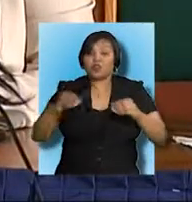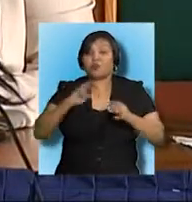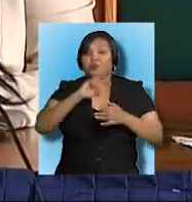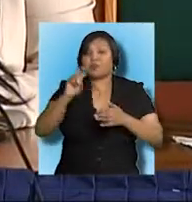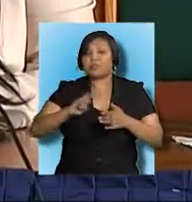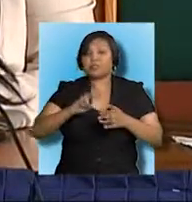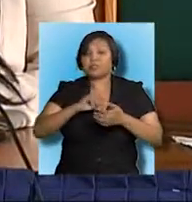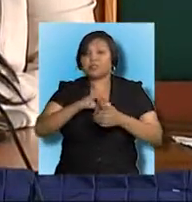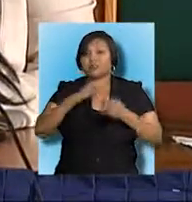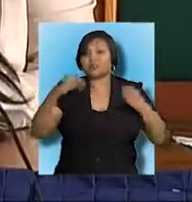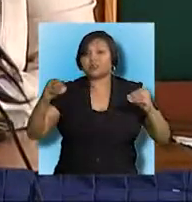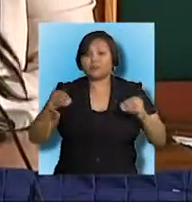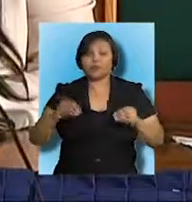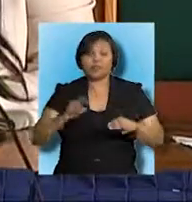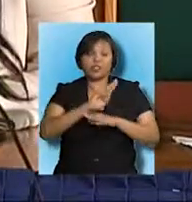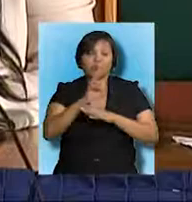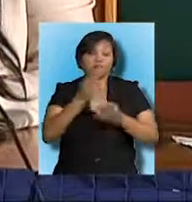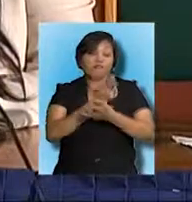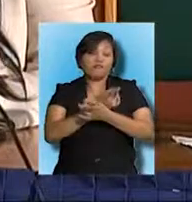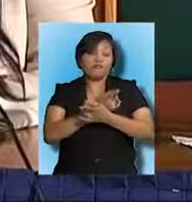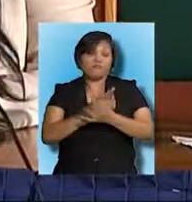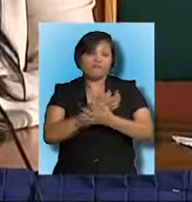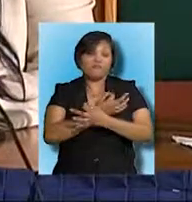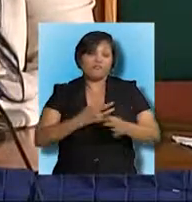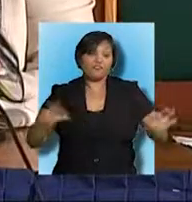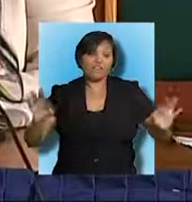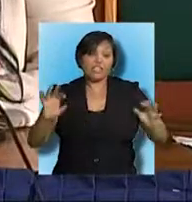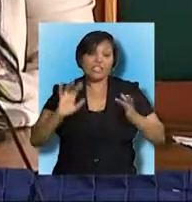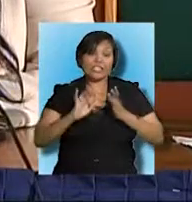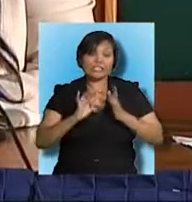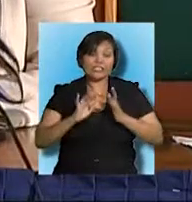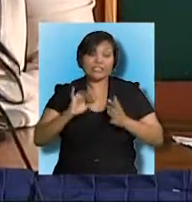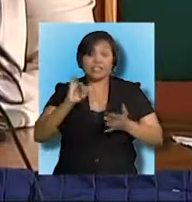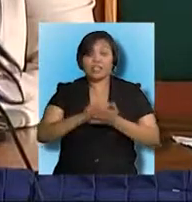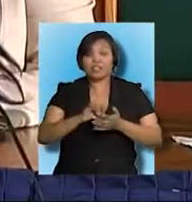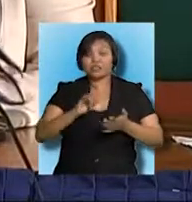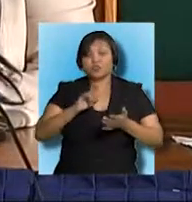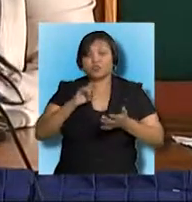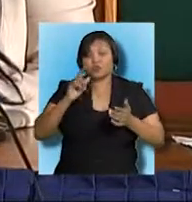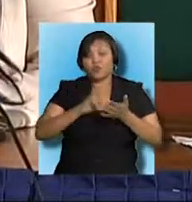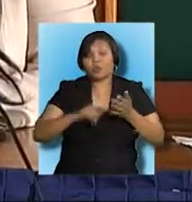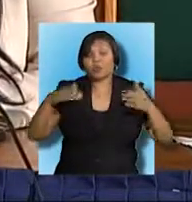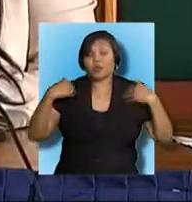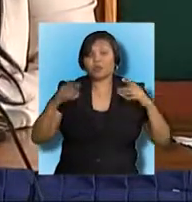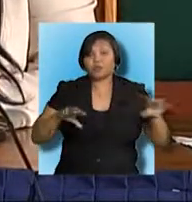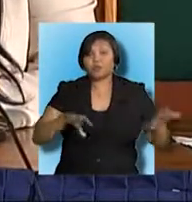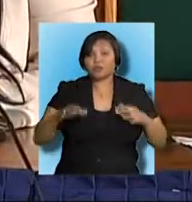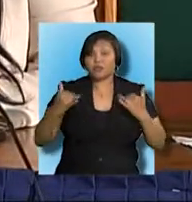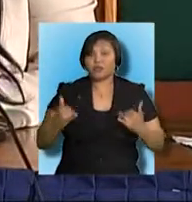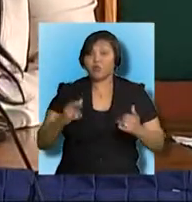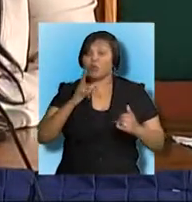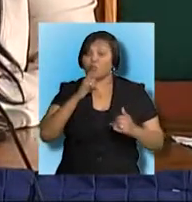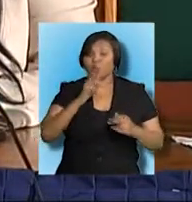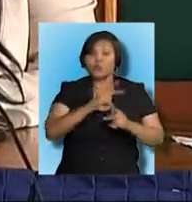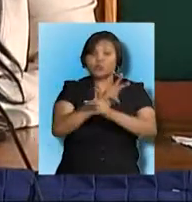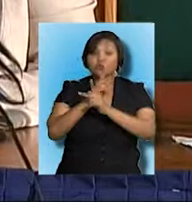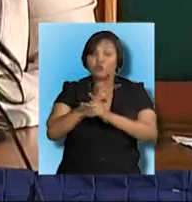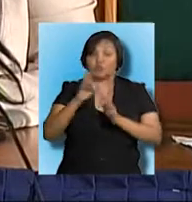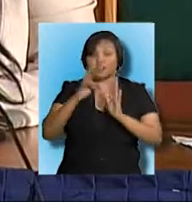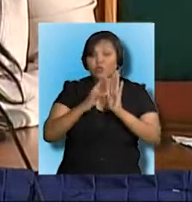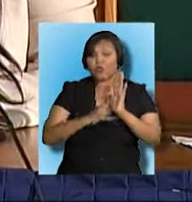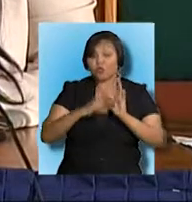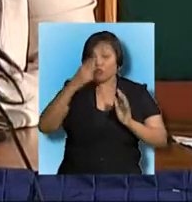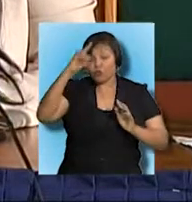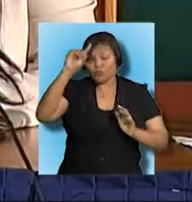have Wi-Fi, and that is how people are consuming media. Who is going to regulate that? And the truth is,